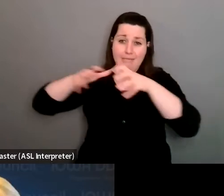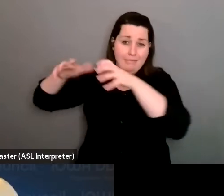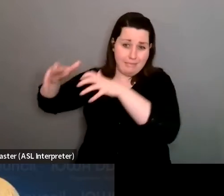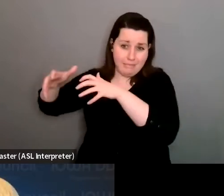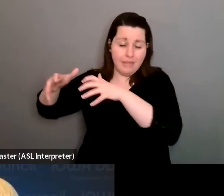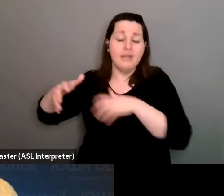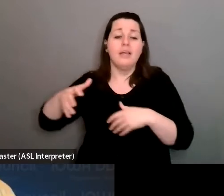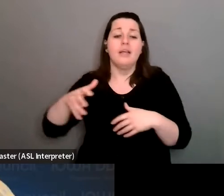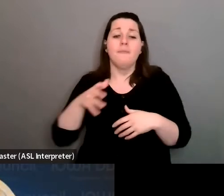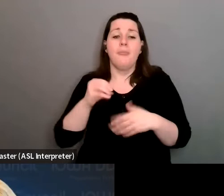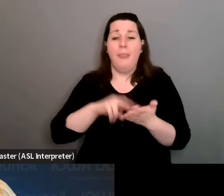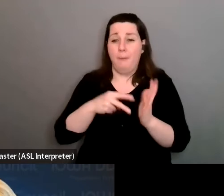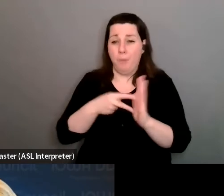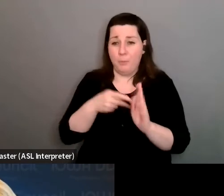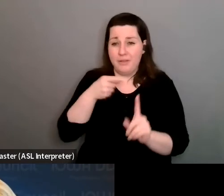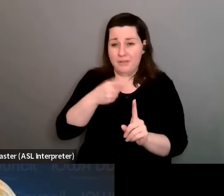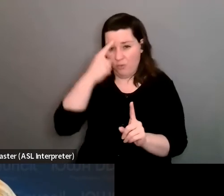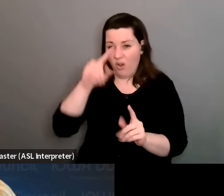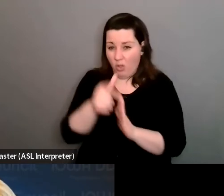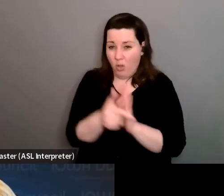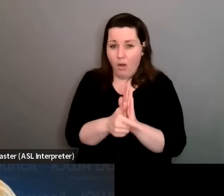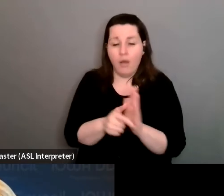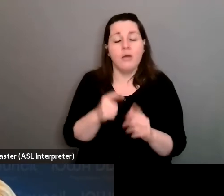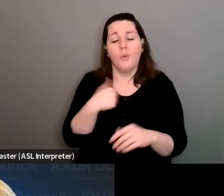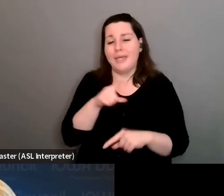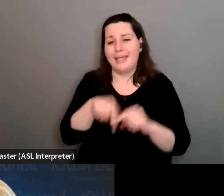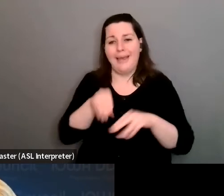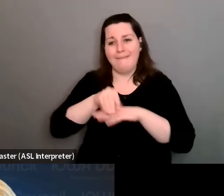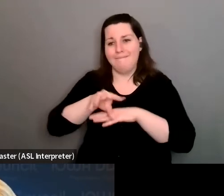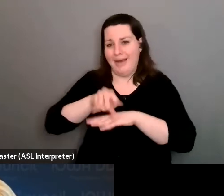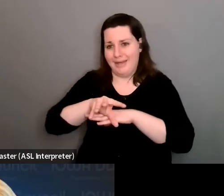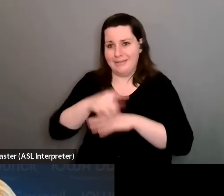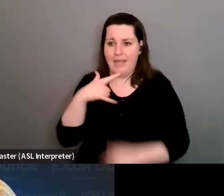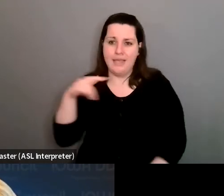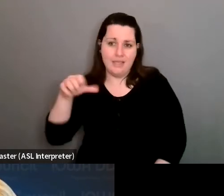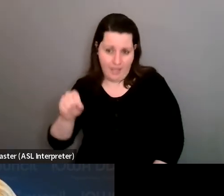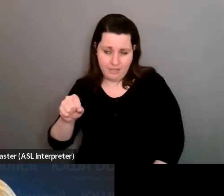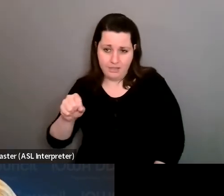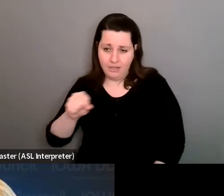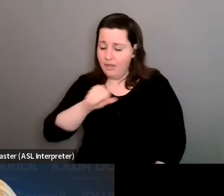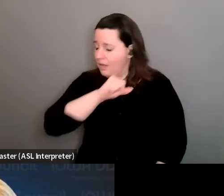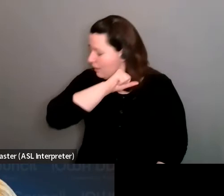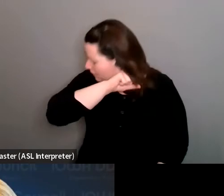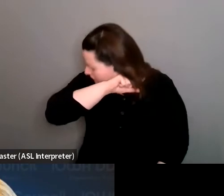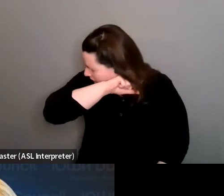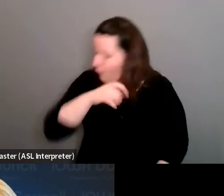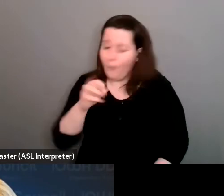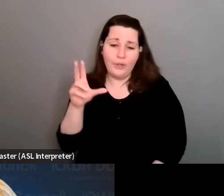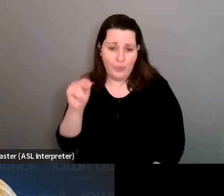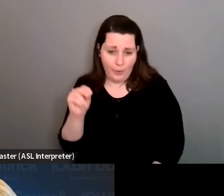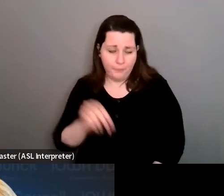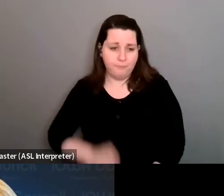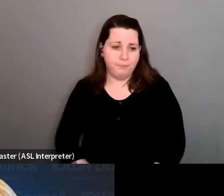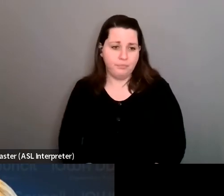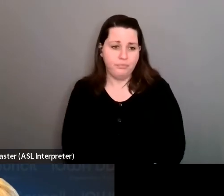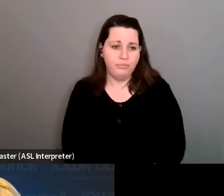and the intent behind the law. But we can't necessarily say, yes, that's a valid expense, or no, that's not a valid expense.